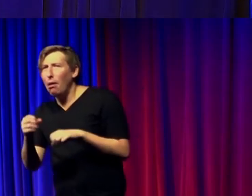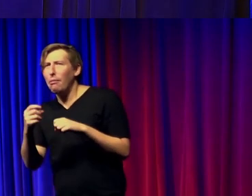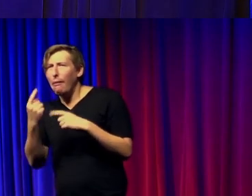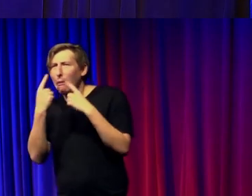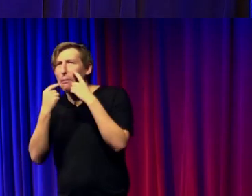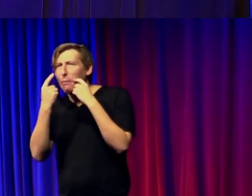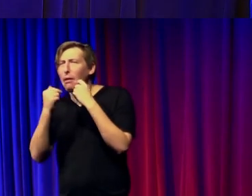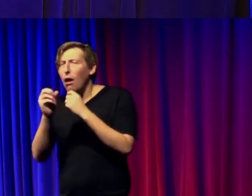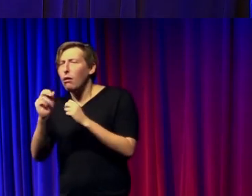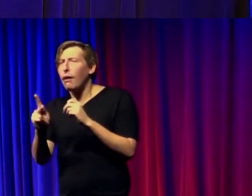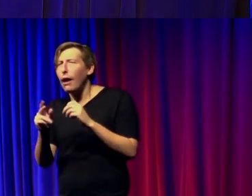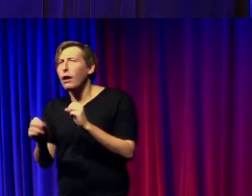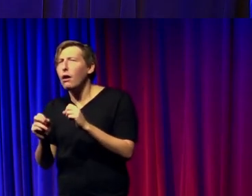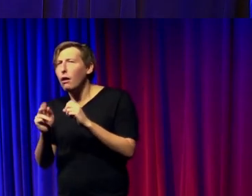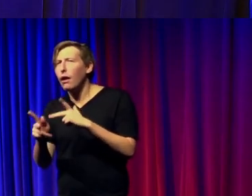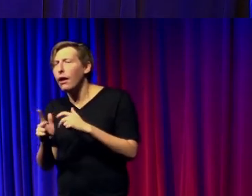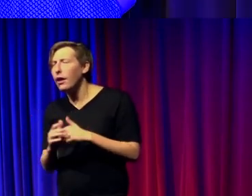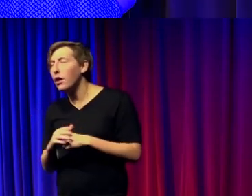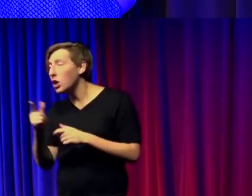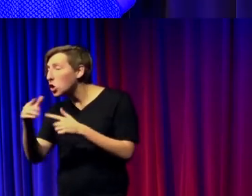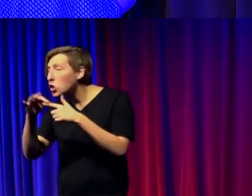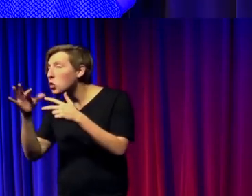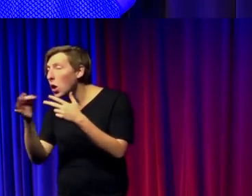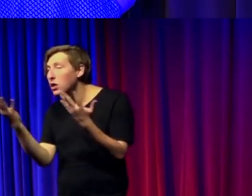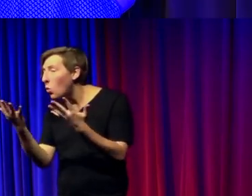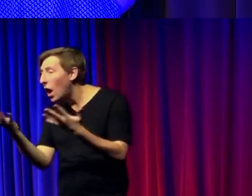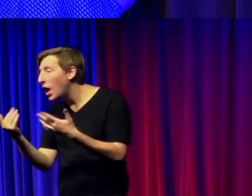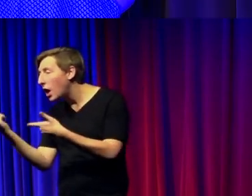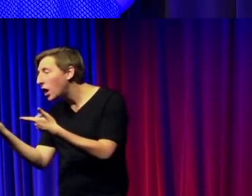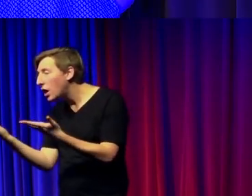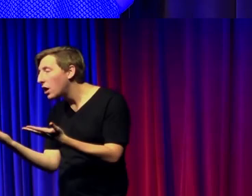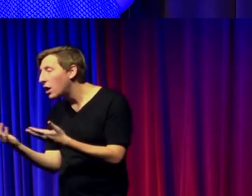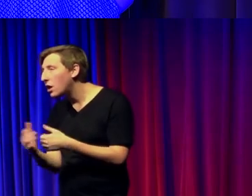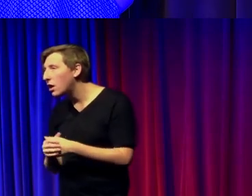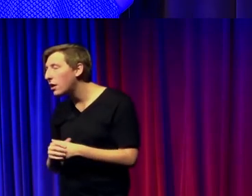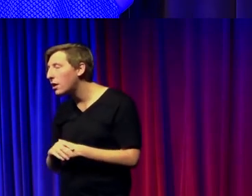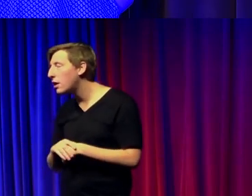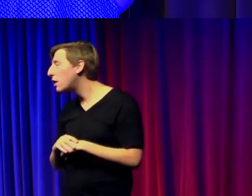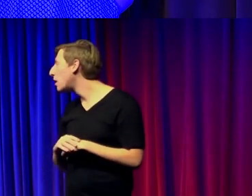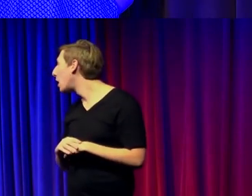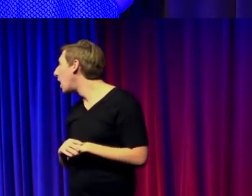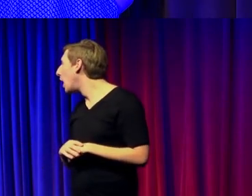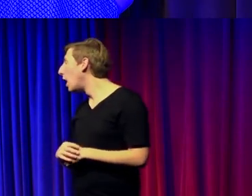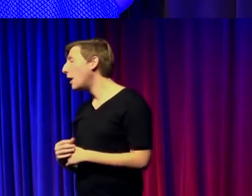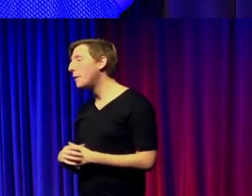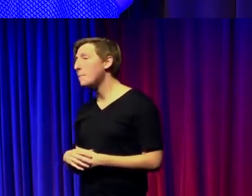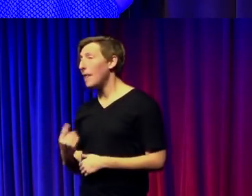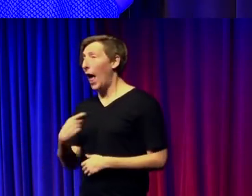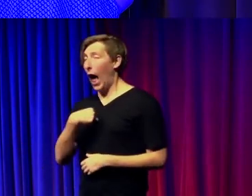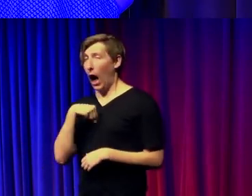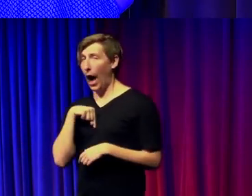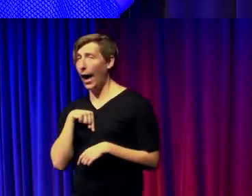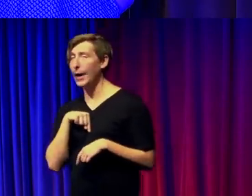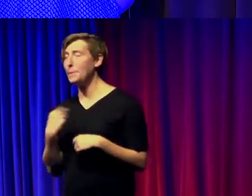okay. And I was like, okay, cool. So, like, what's your choice? Thinking, like, I'm going to get it together. And he was like,